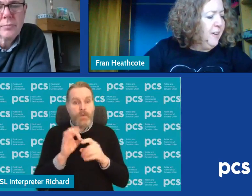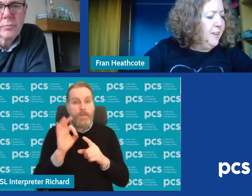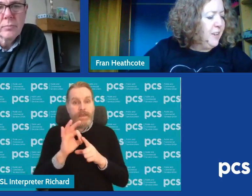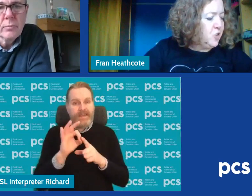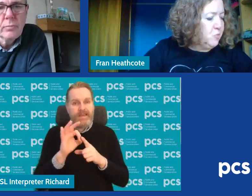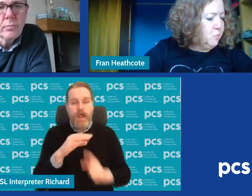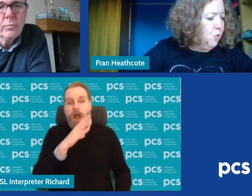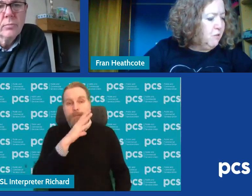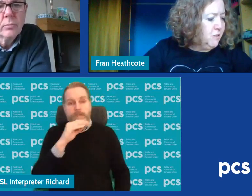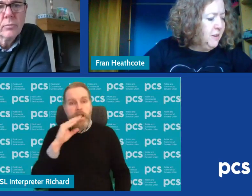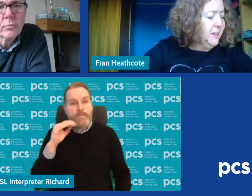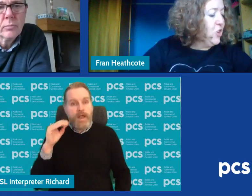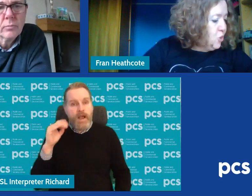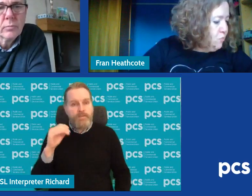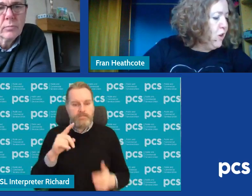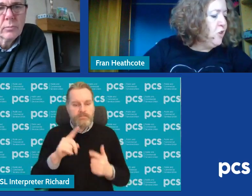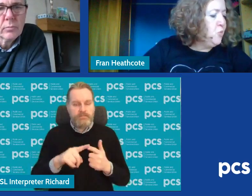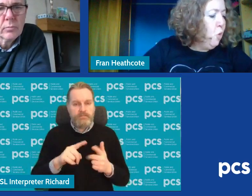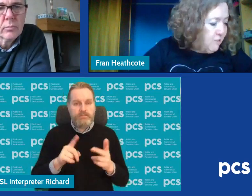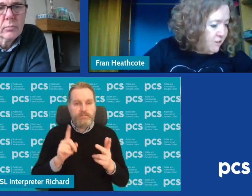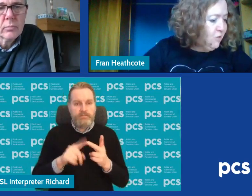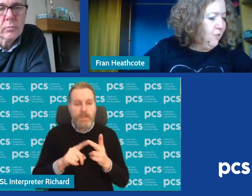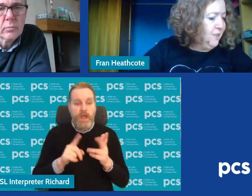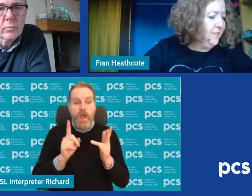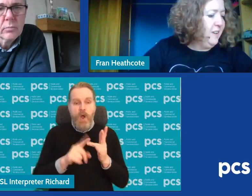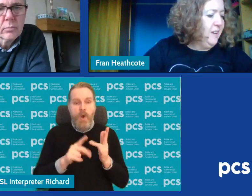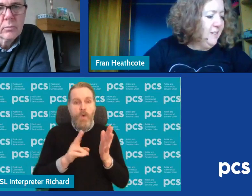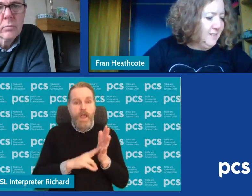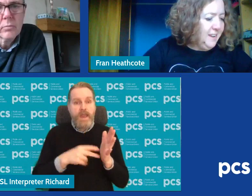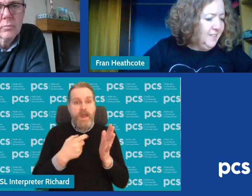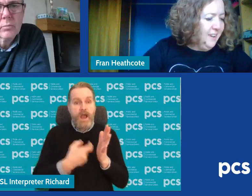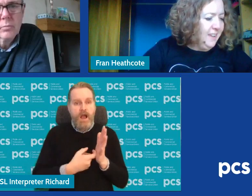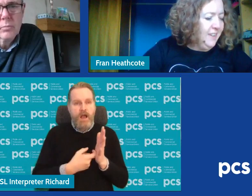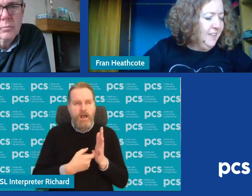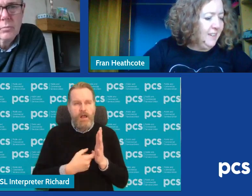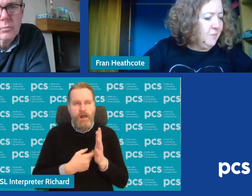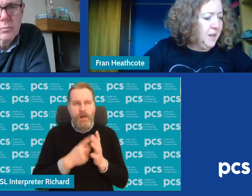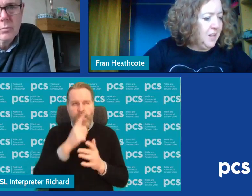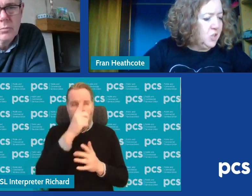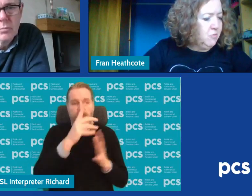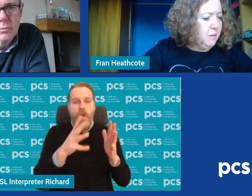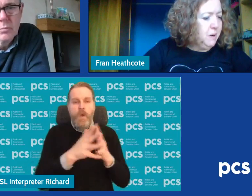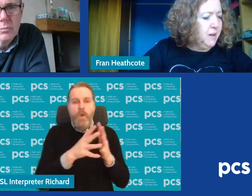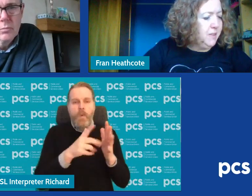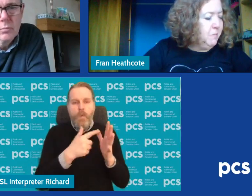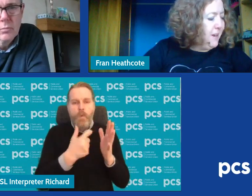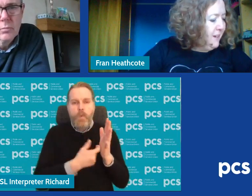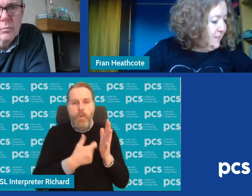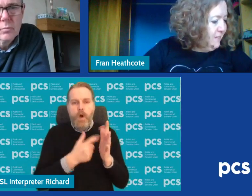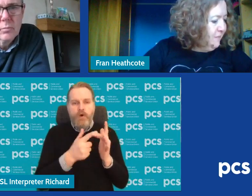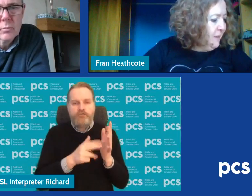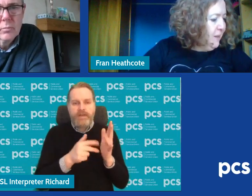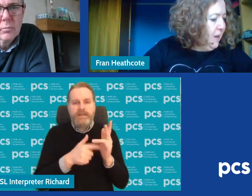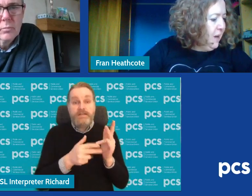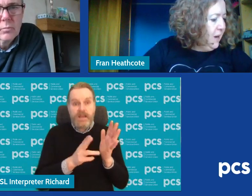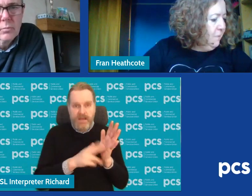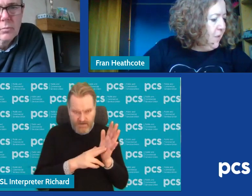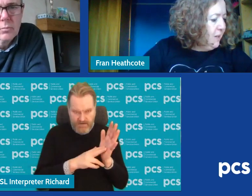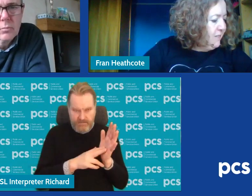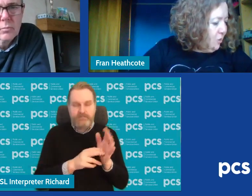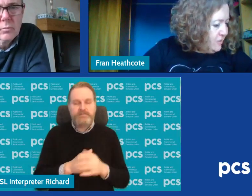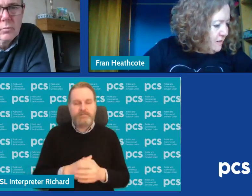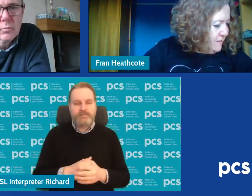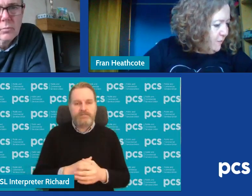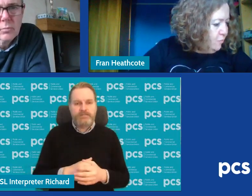and ONR National Branch Warrington Office. Stand Together. That's from Angela Ritpath in Pennington.